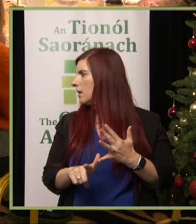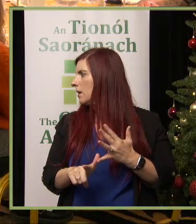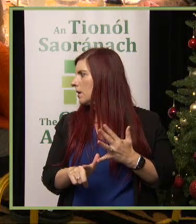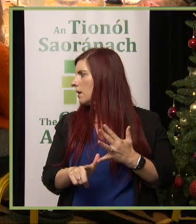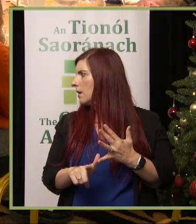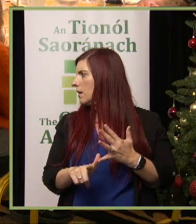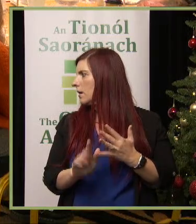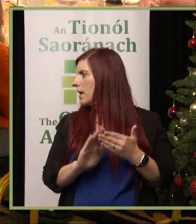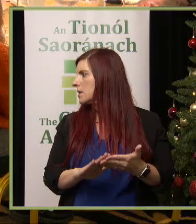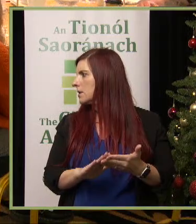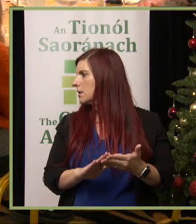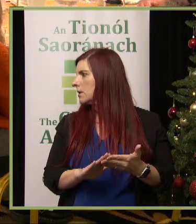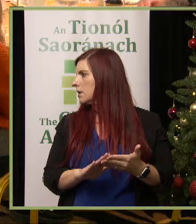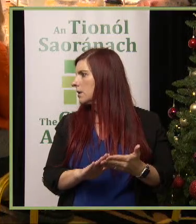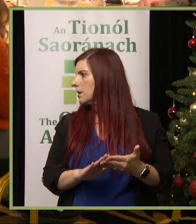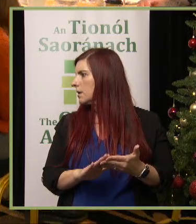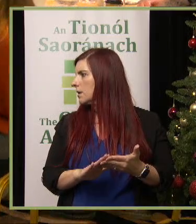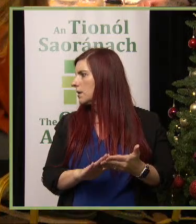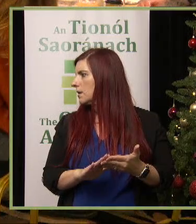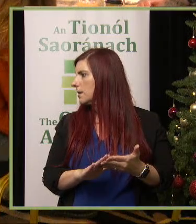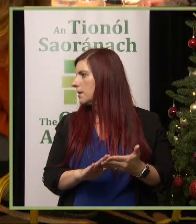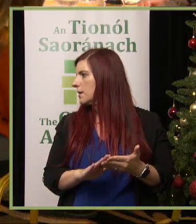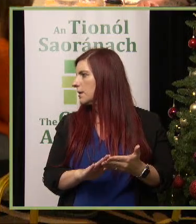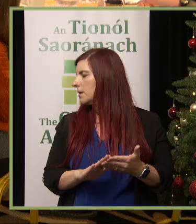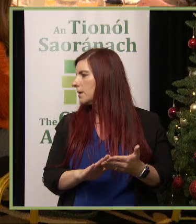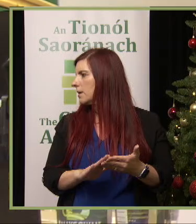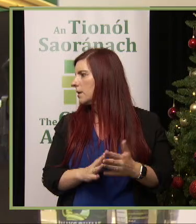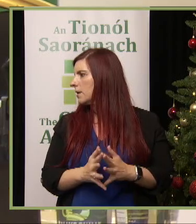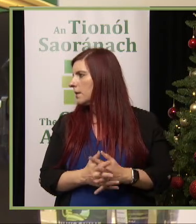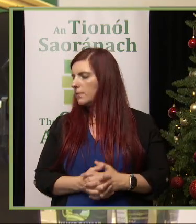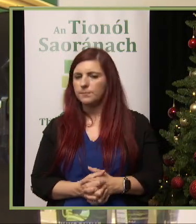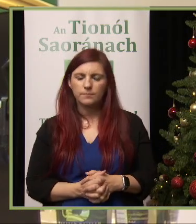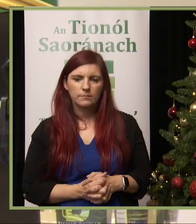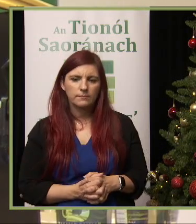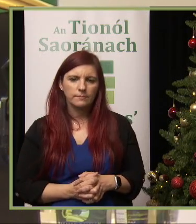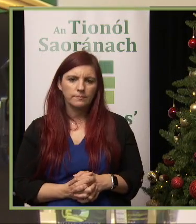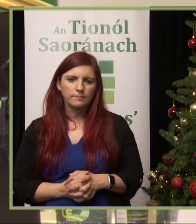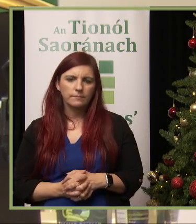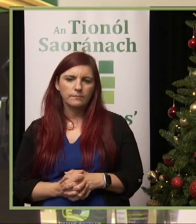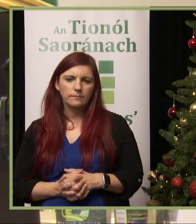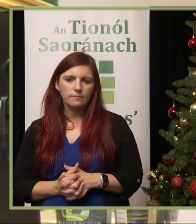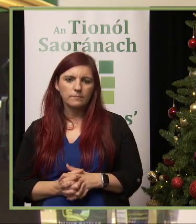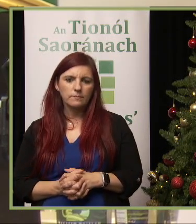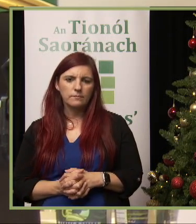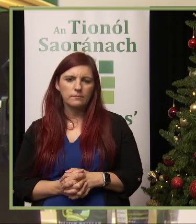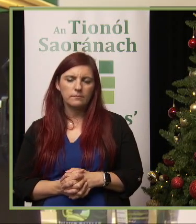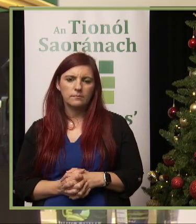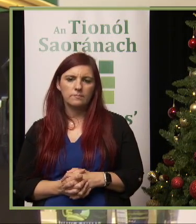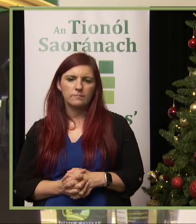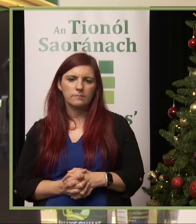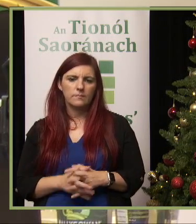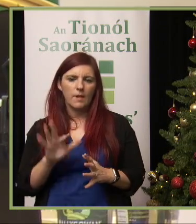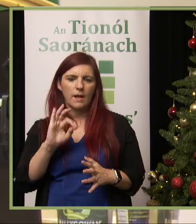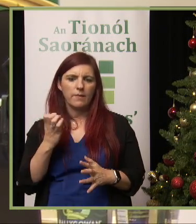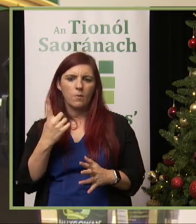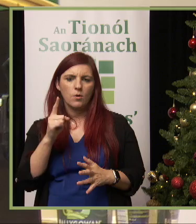And all those against? So it stays in. Thank you for the suggestion. Okay, FE1